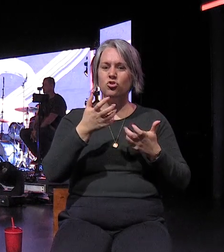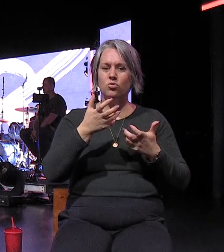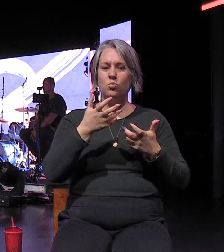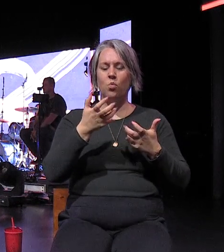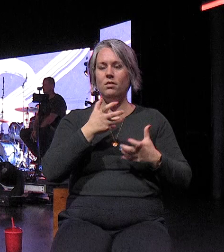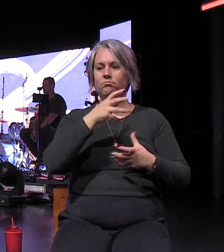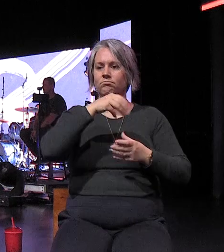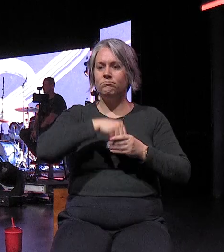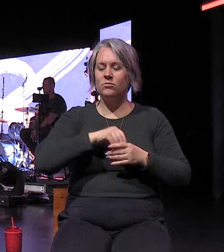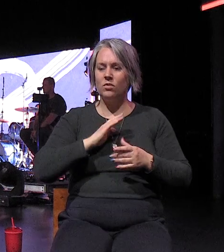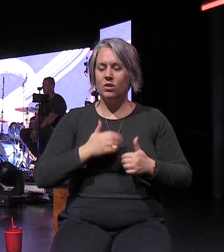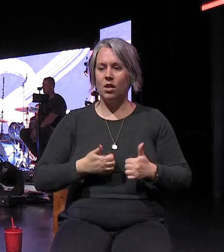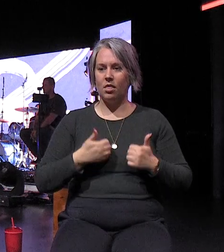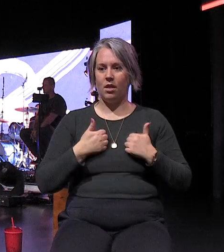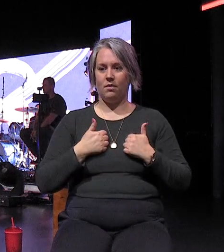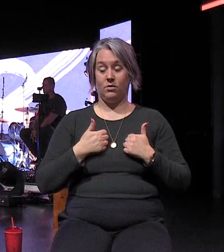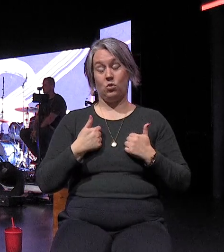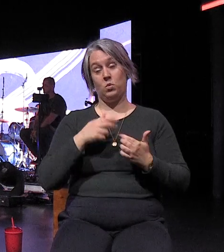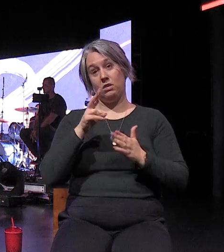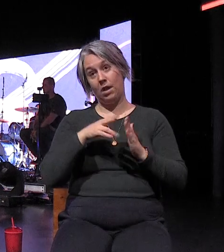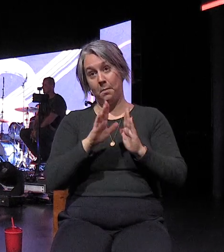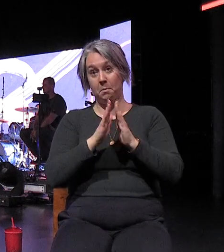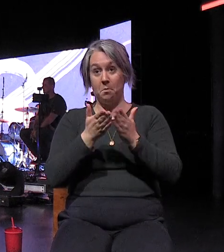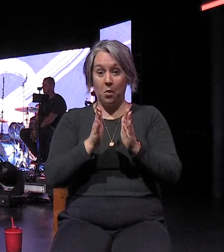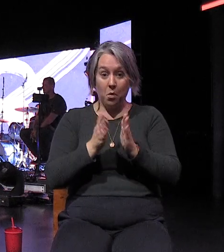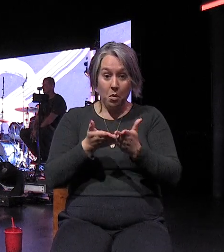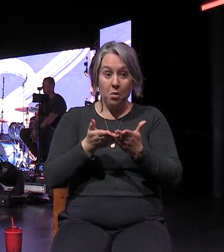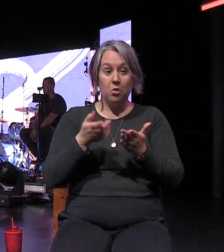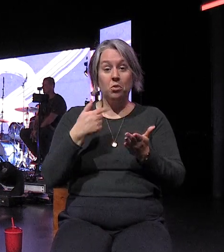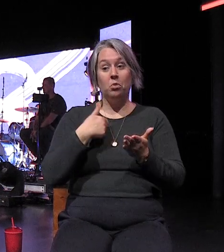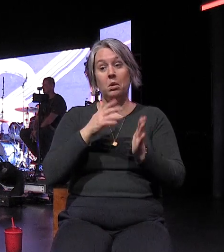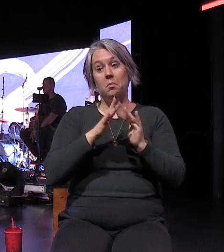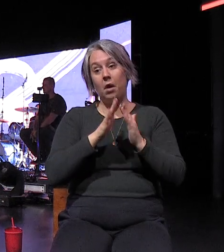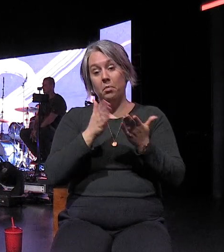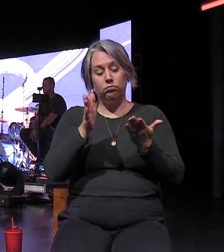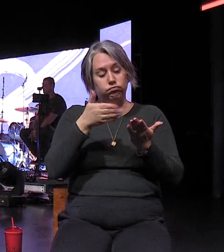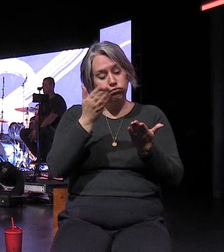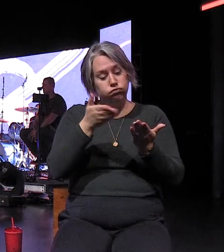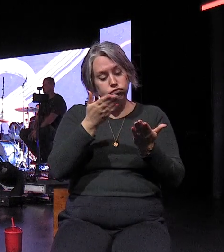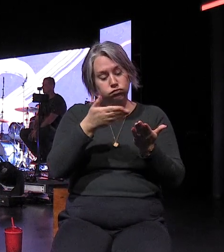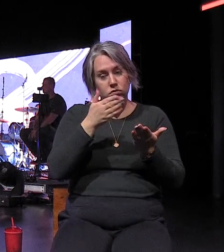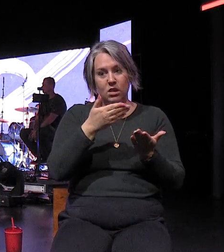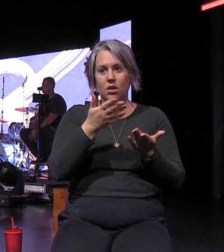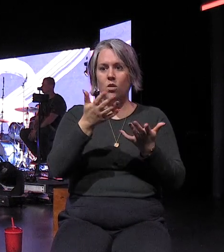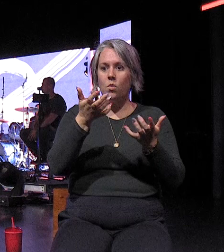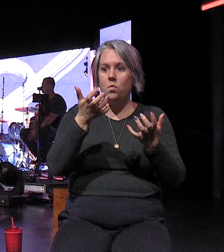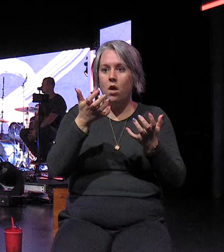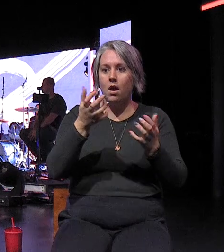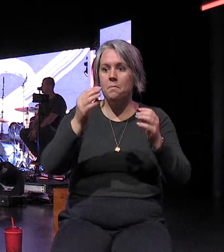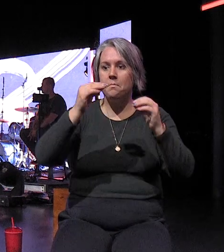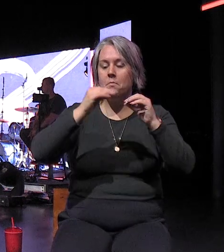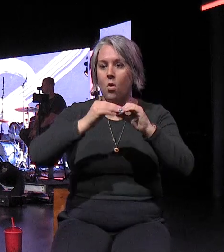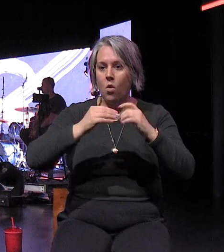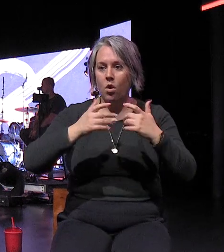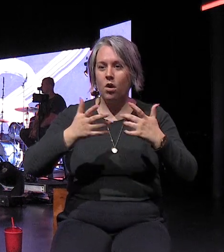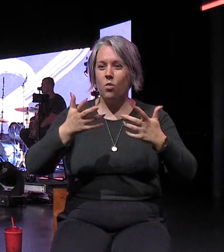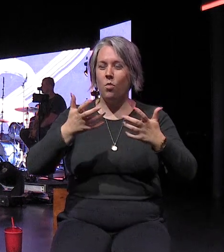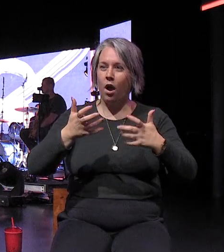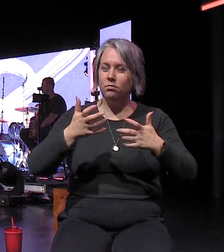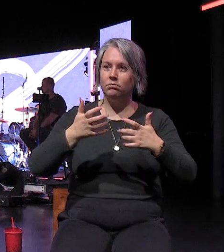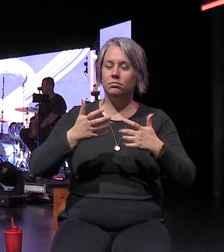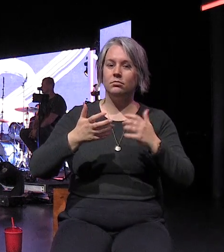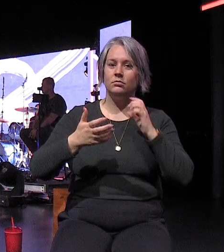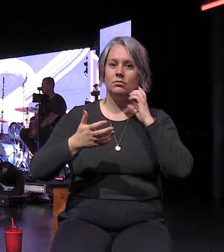wanted to fill us. So we began to read some books and search the scriptures, and this hunger kept growing. And so there was this